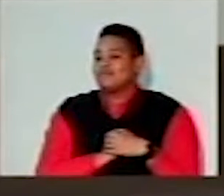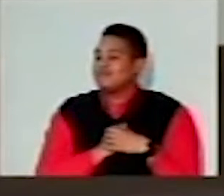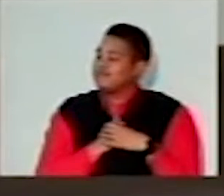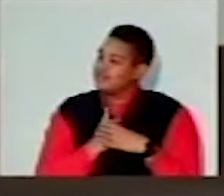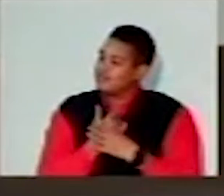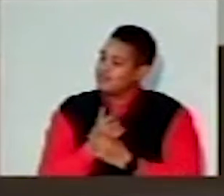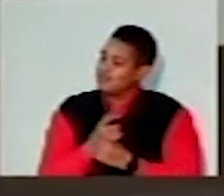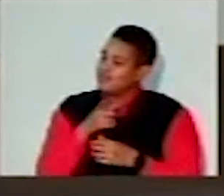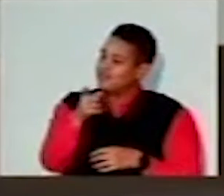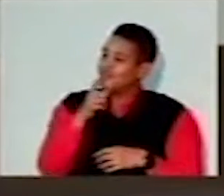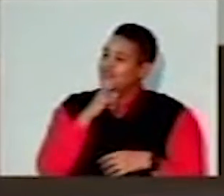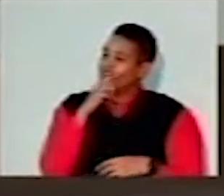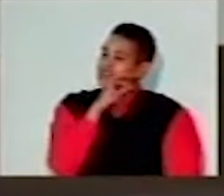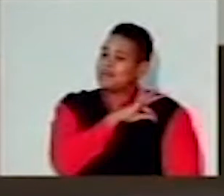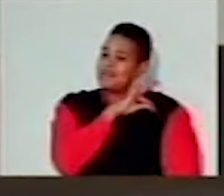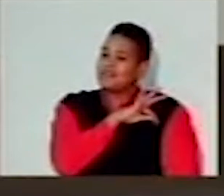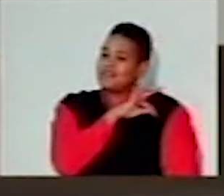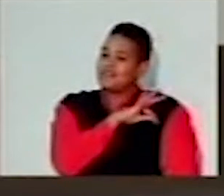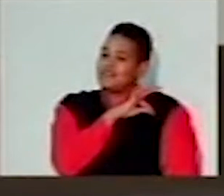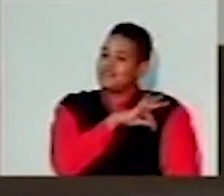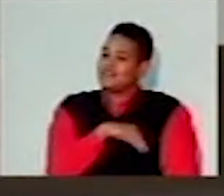Speaker, the benefits,